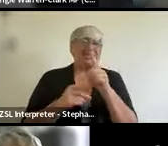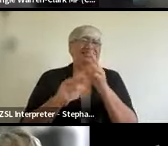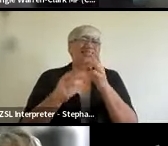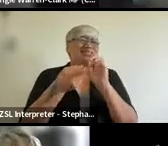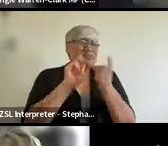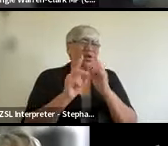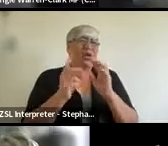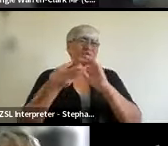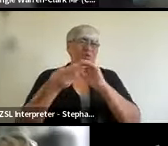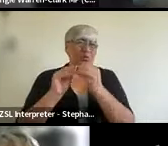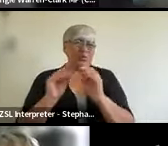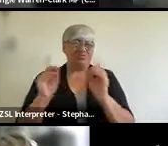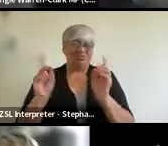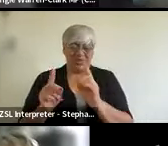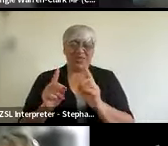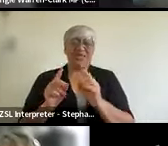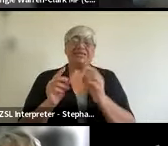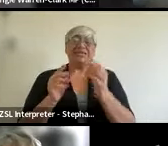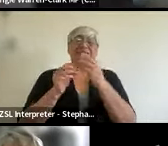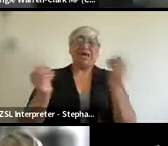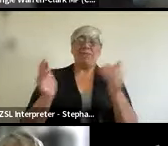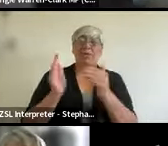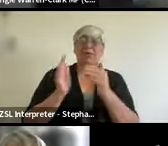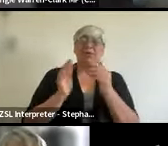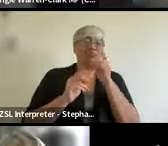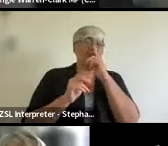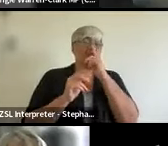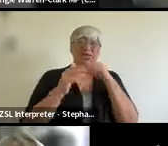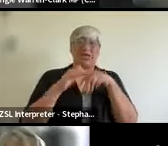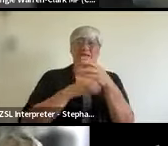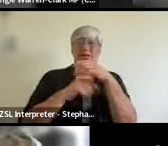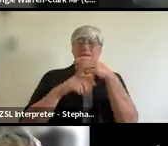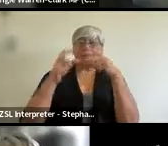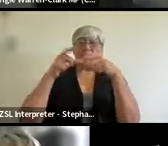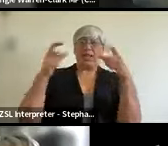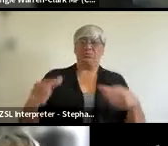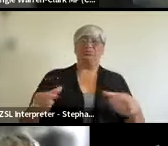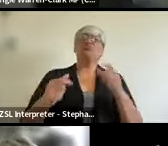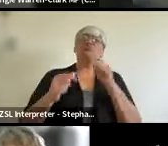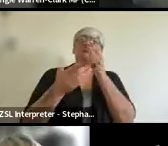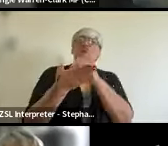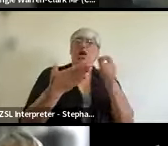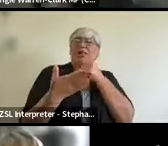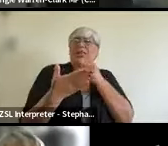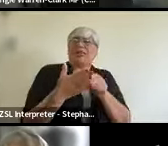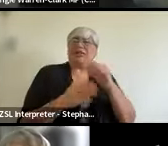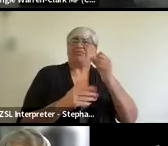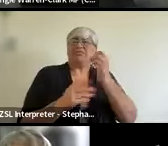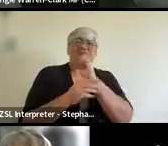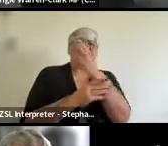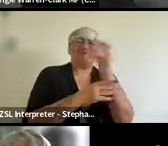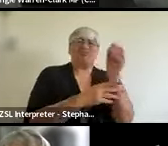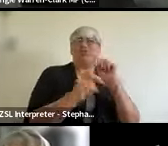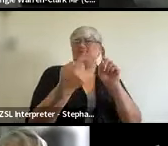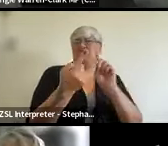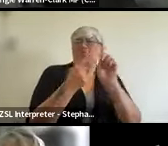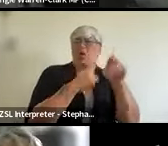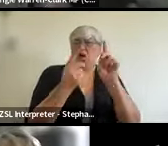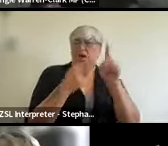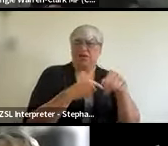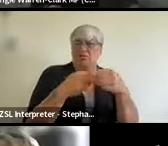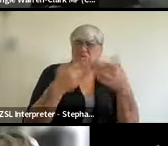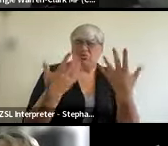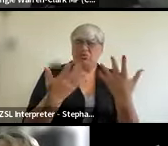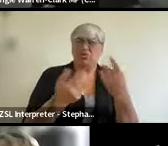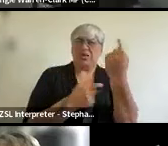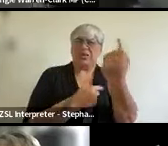sometimes members of Parliament will write to individuals replying to something,